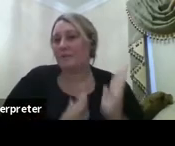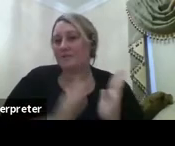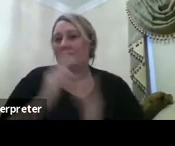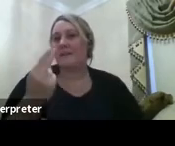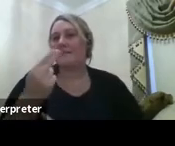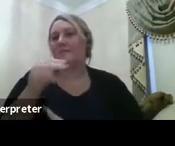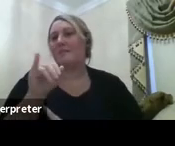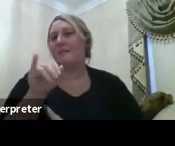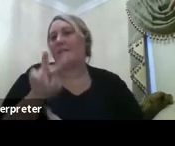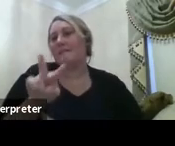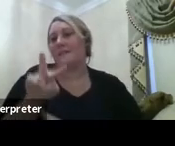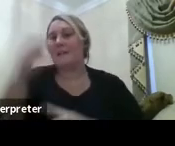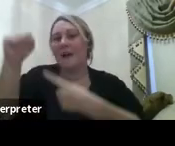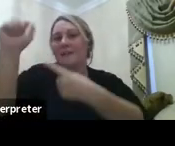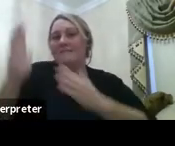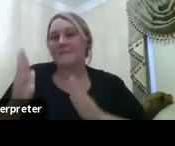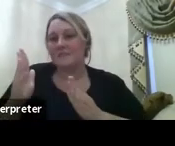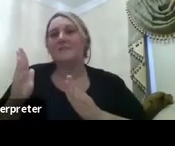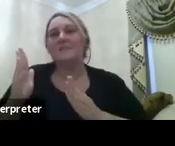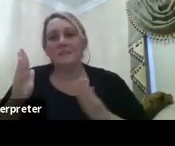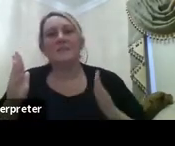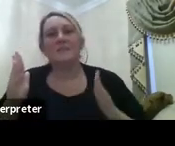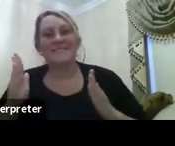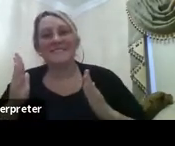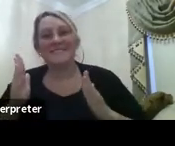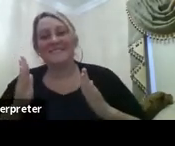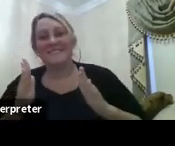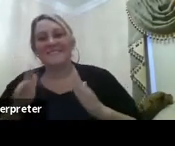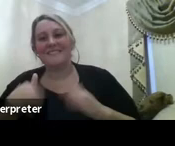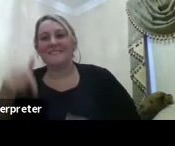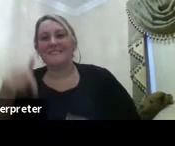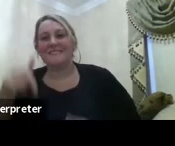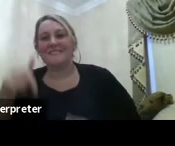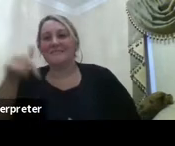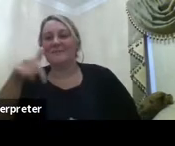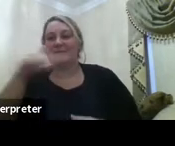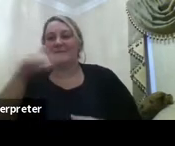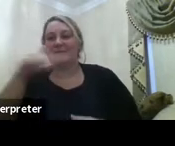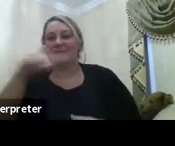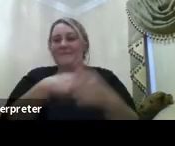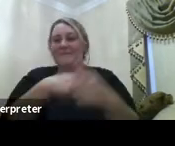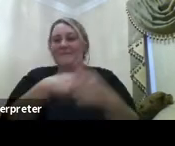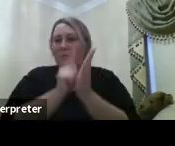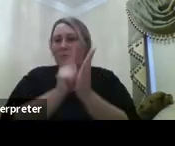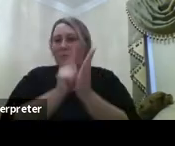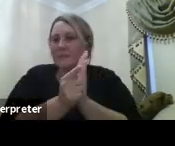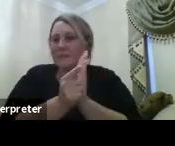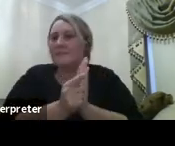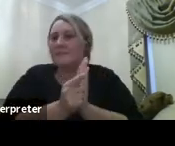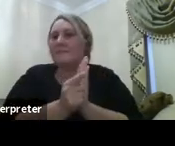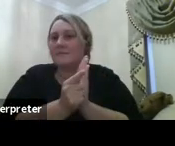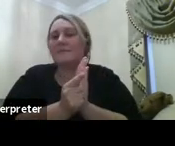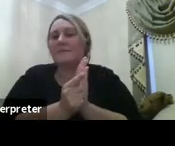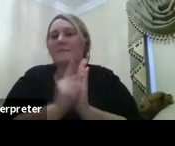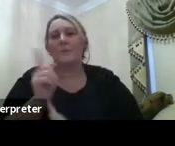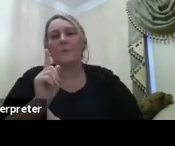Um, so these kinds of moments in, um, were very important to me for